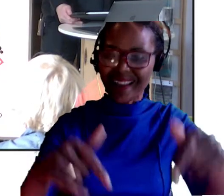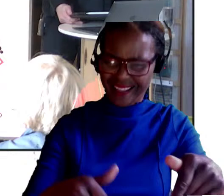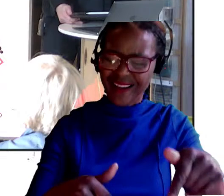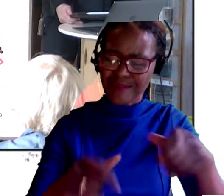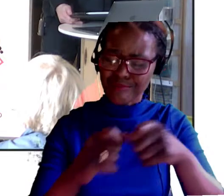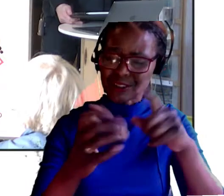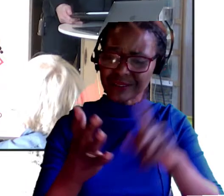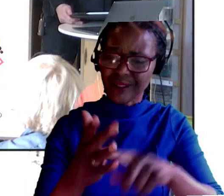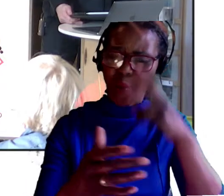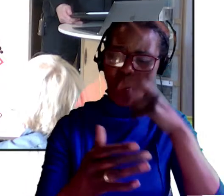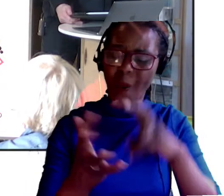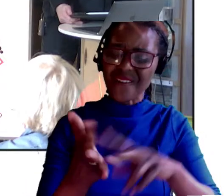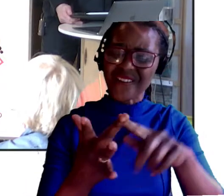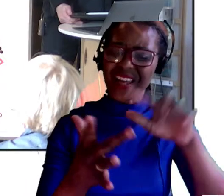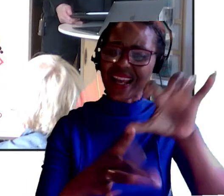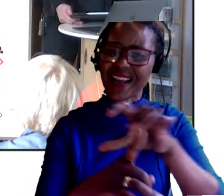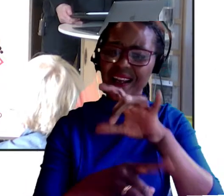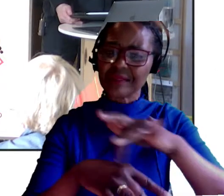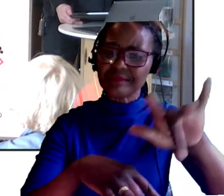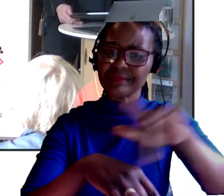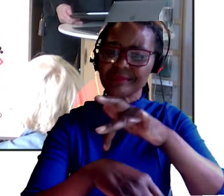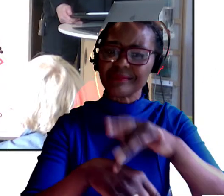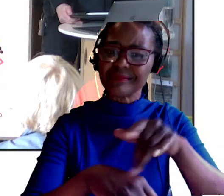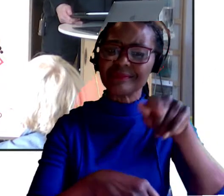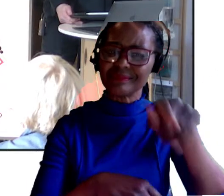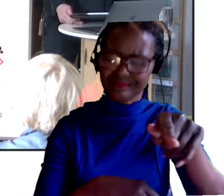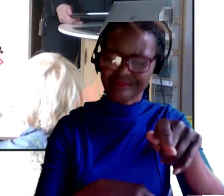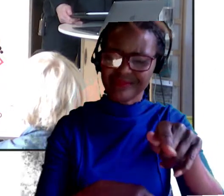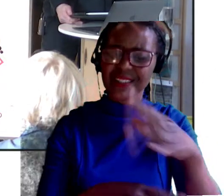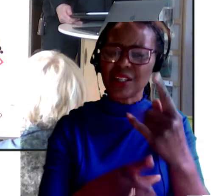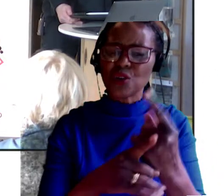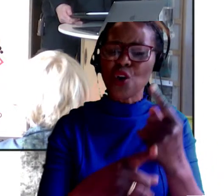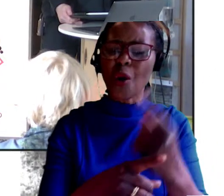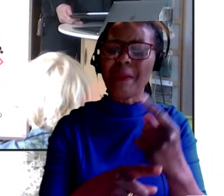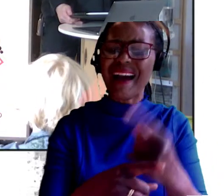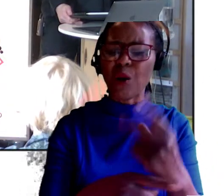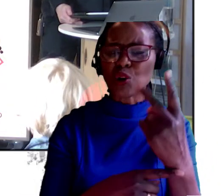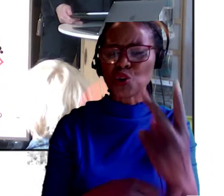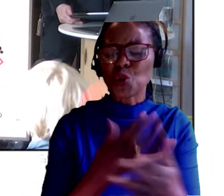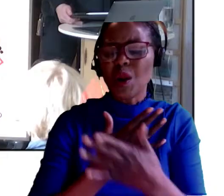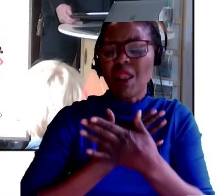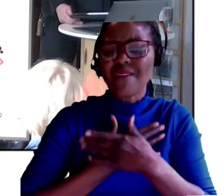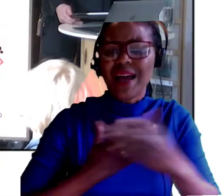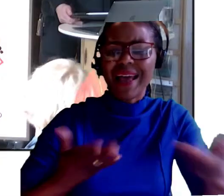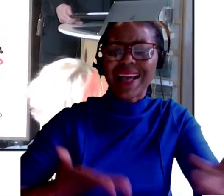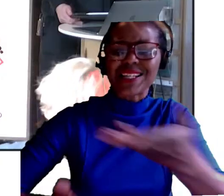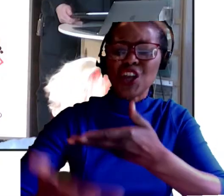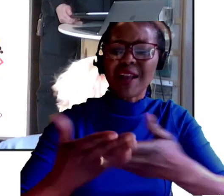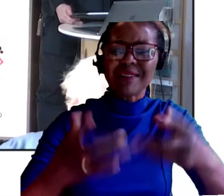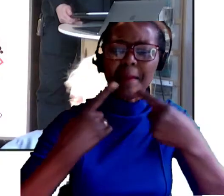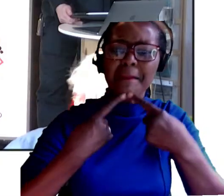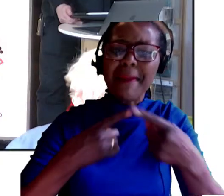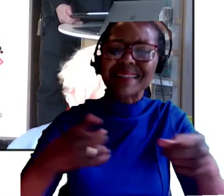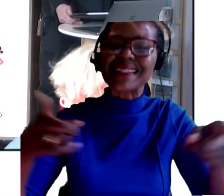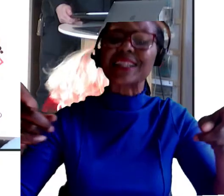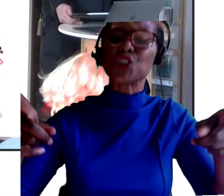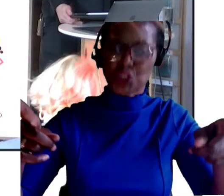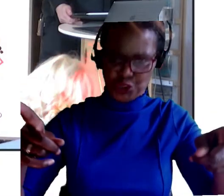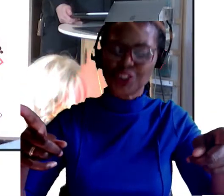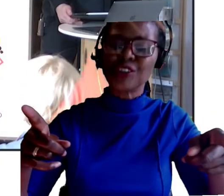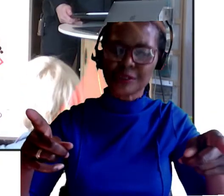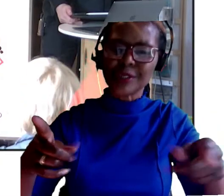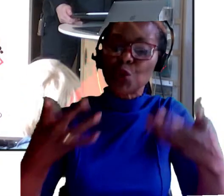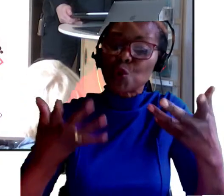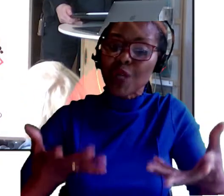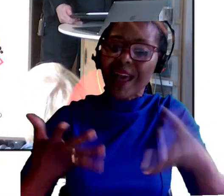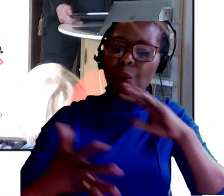Old Vic, is a queer sci-fi heartbreaker about two lovers exchanging audio messages across galactic distances. And today he's going to talk about